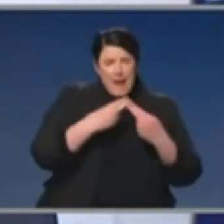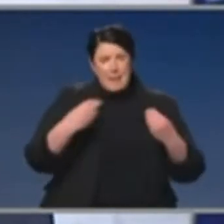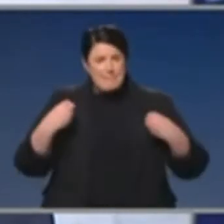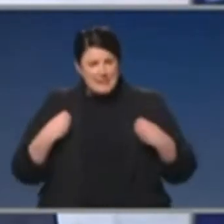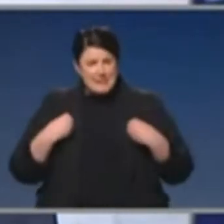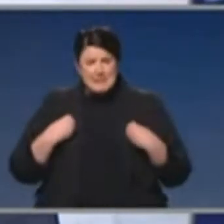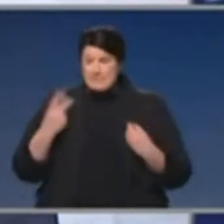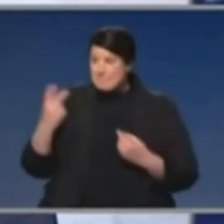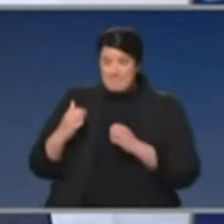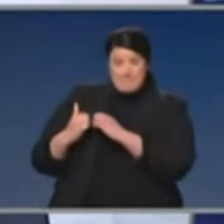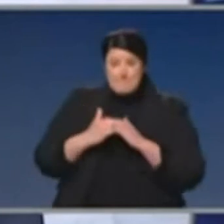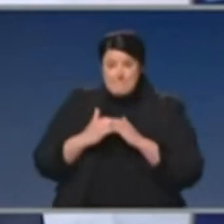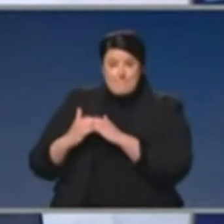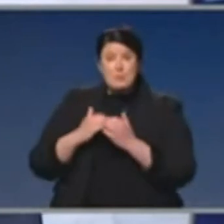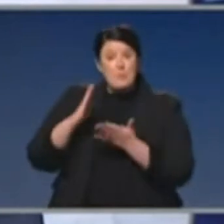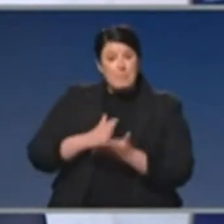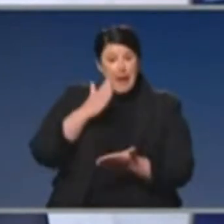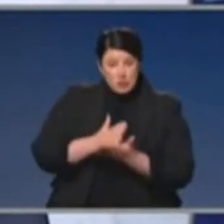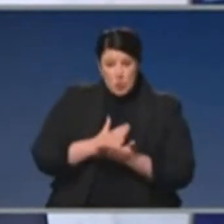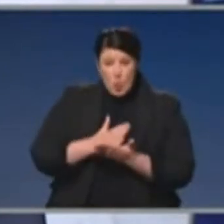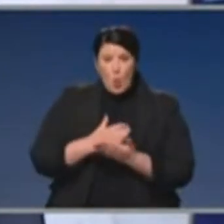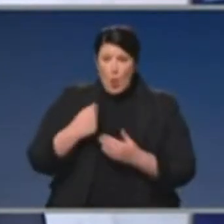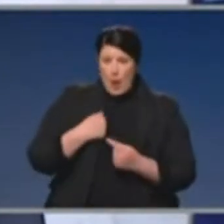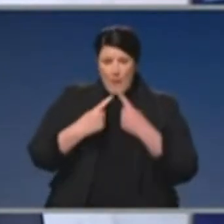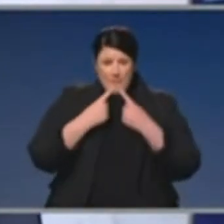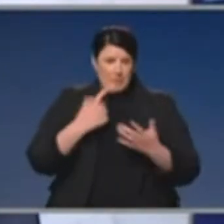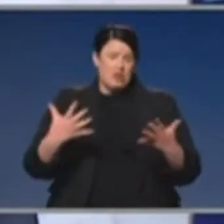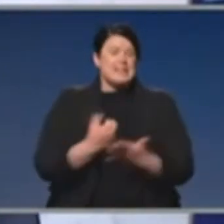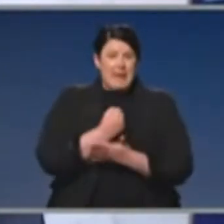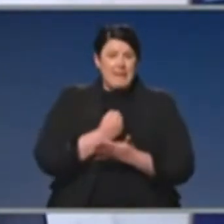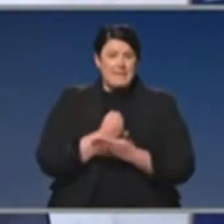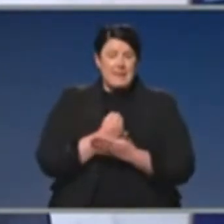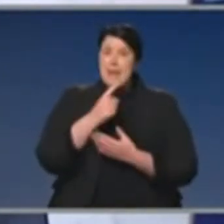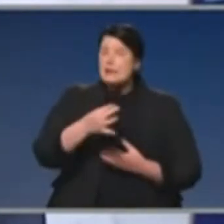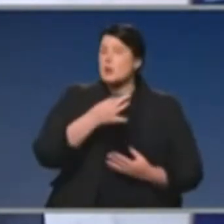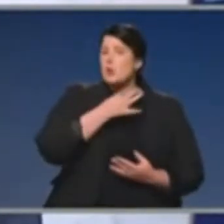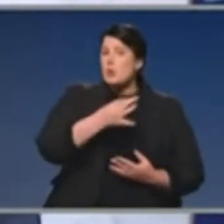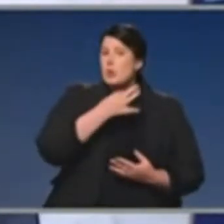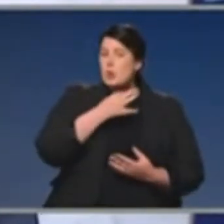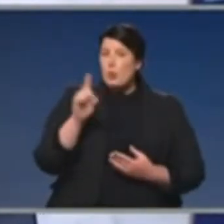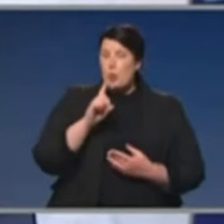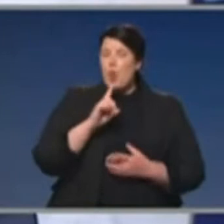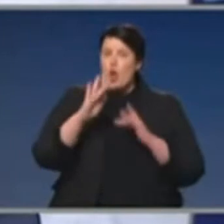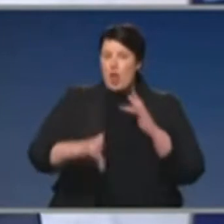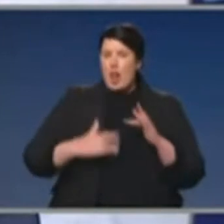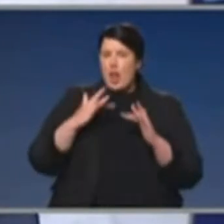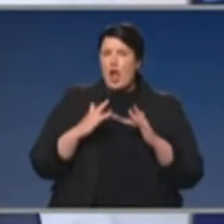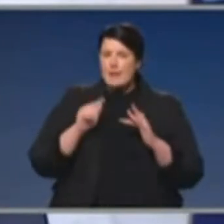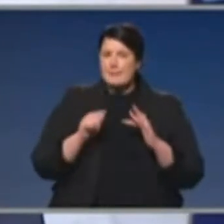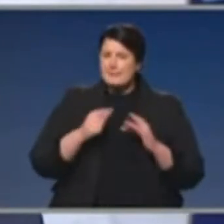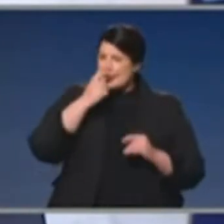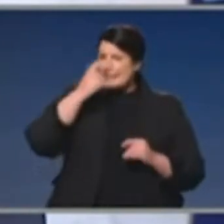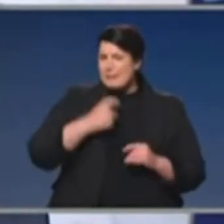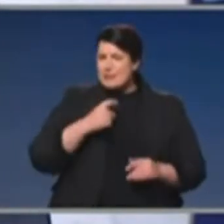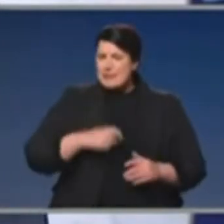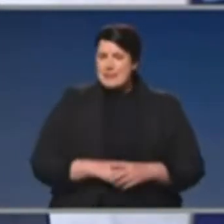closely together to keep our country safe, our borders secure. But the threat now online is as real as it's ever been. So if